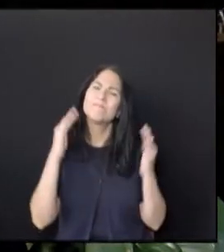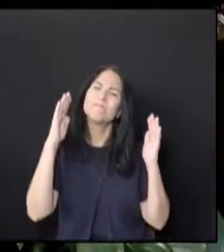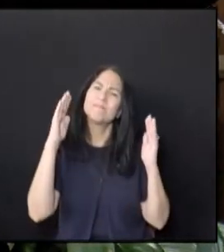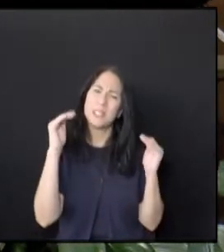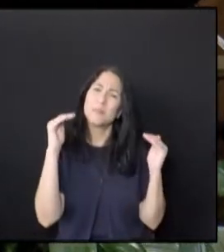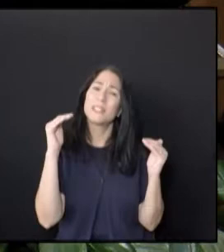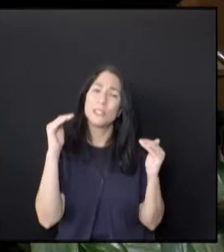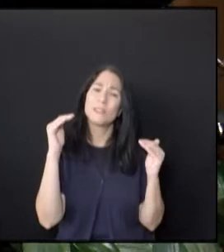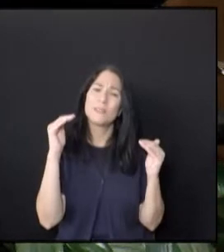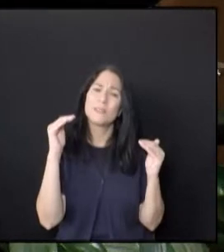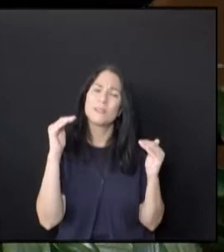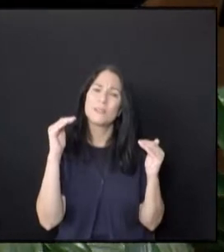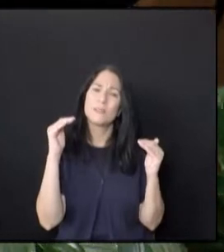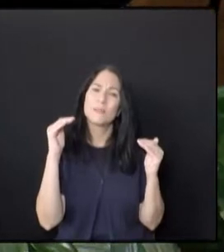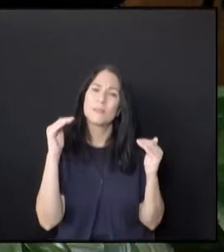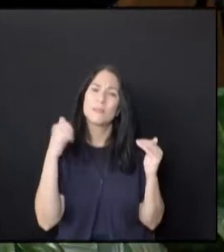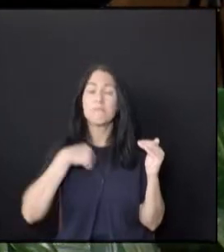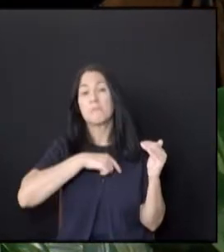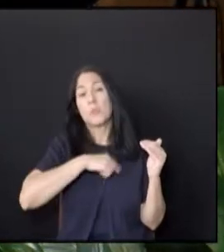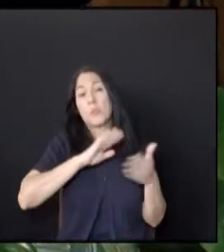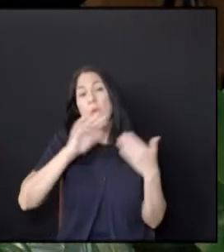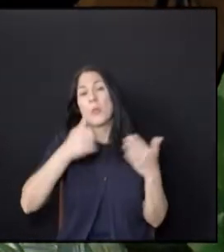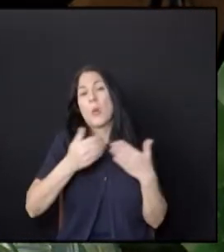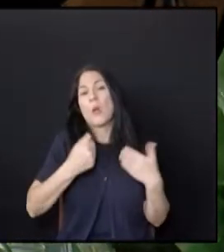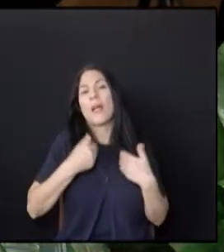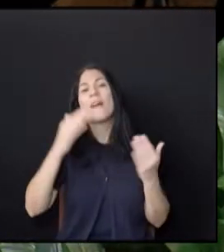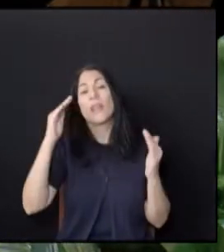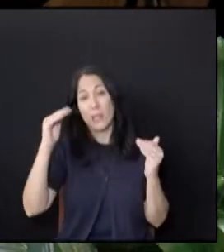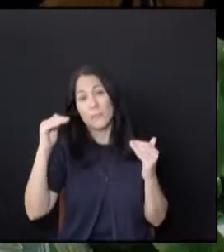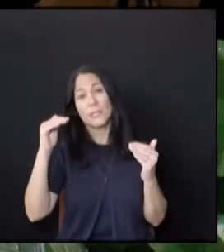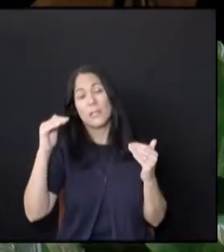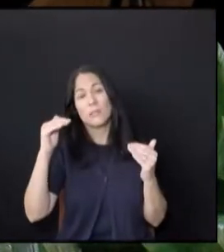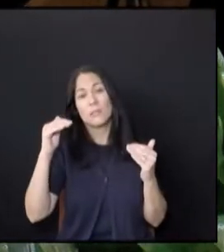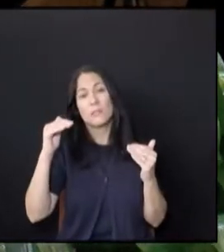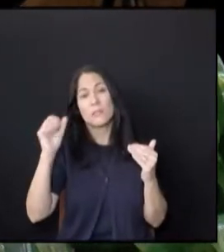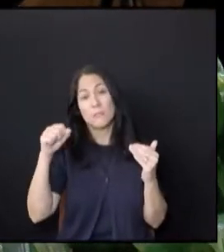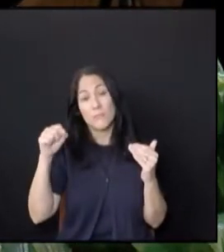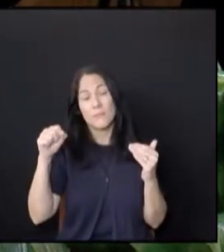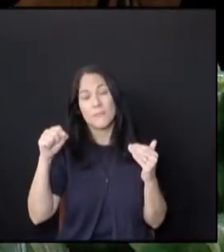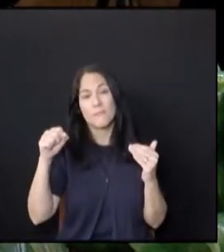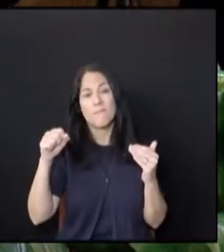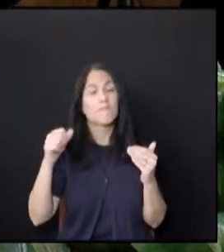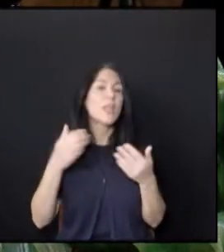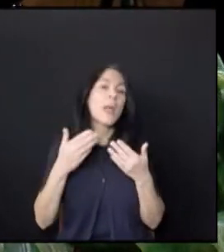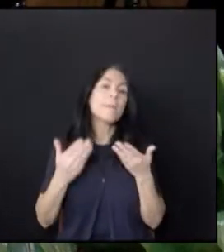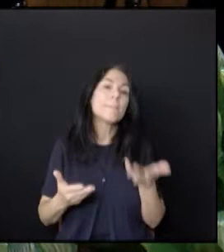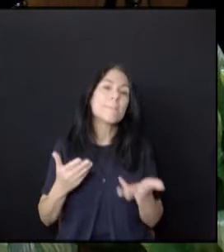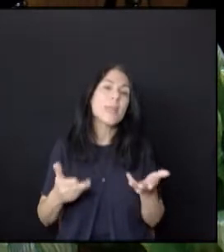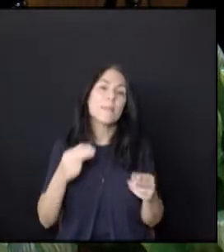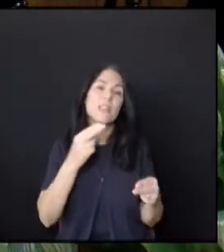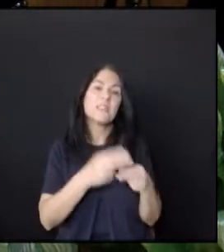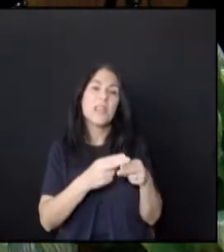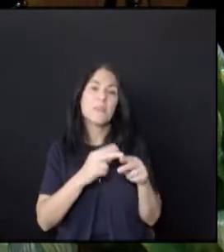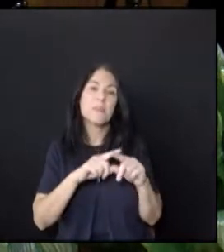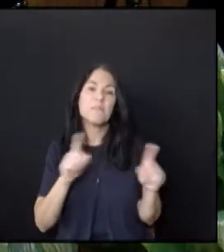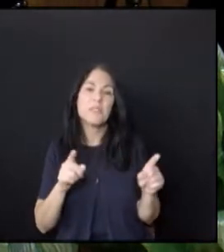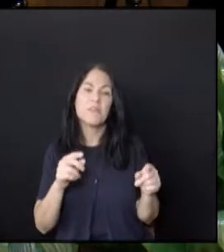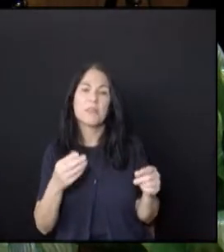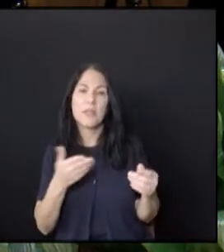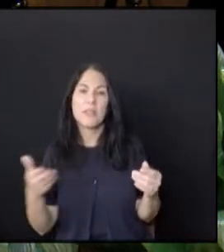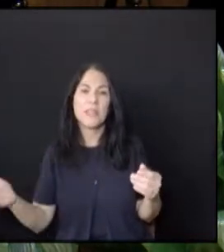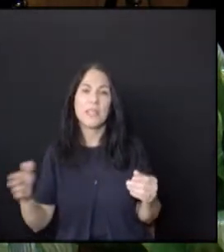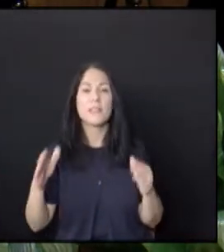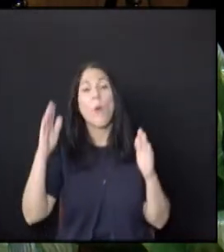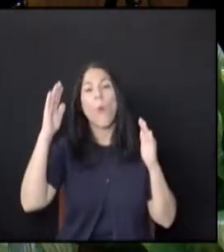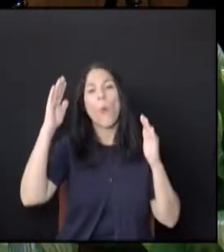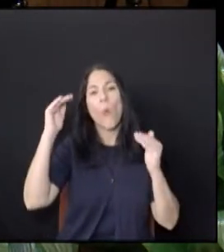Expectations. We all have them, don't we? Now, maybe we call them by other names like